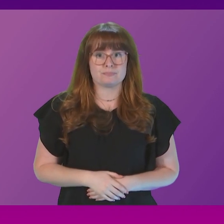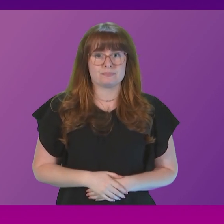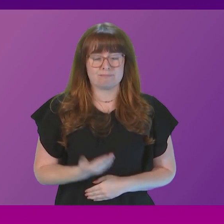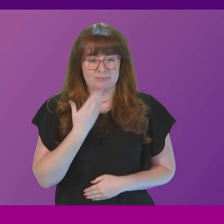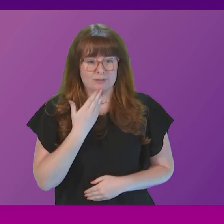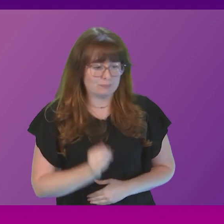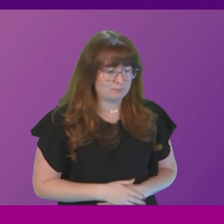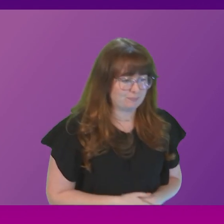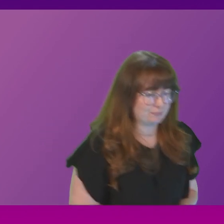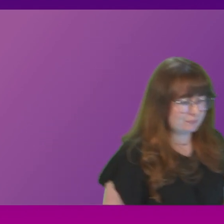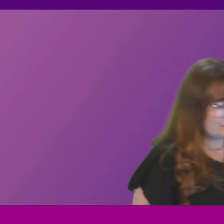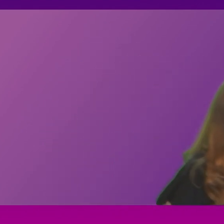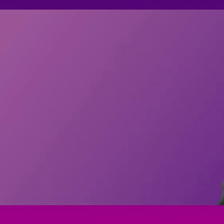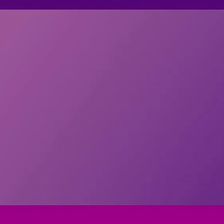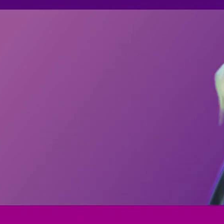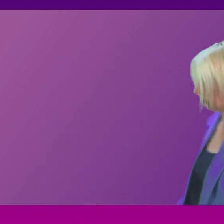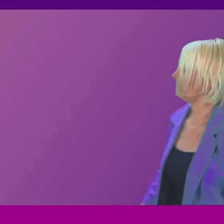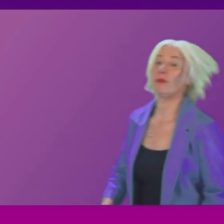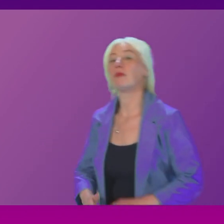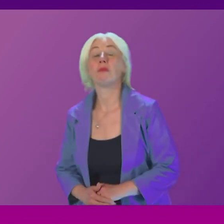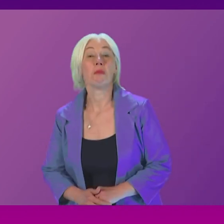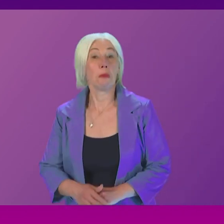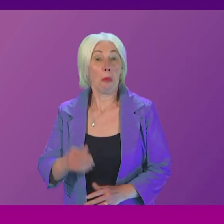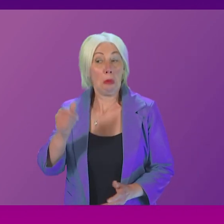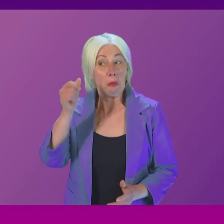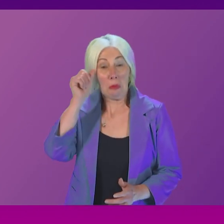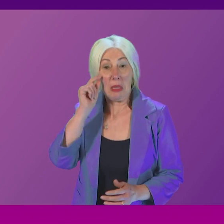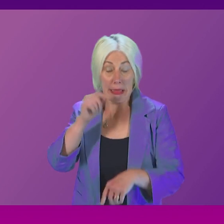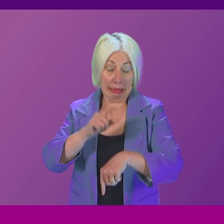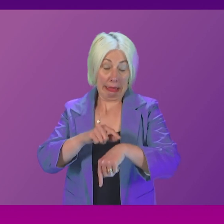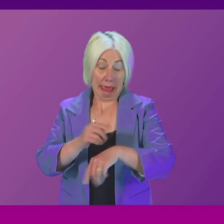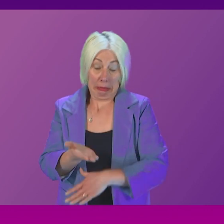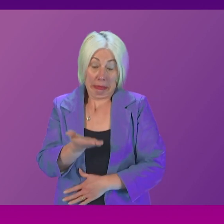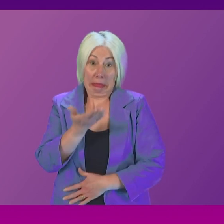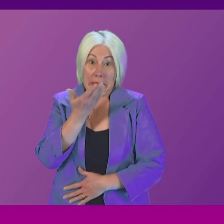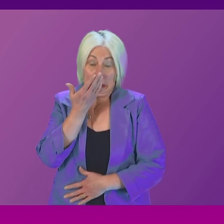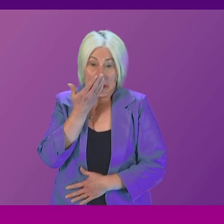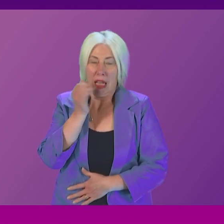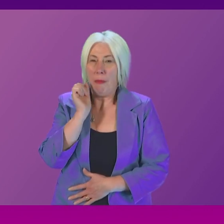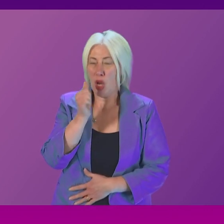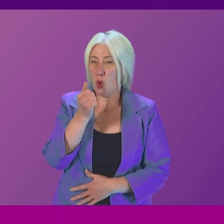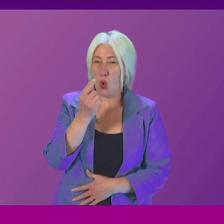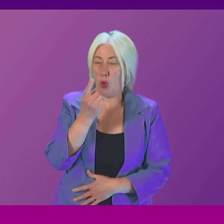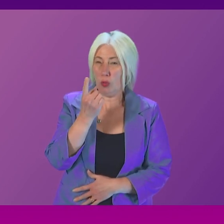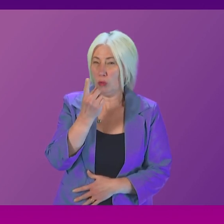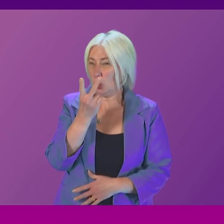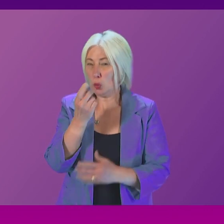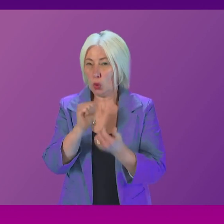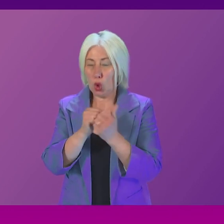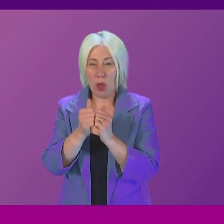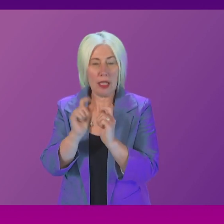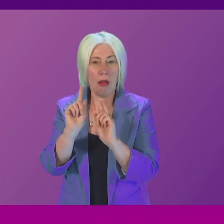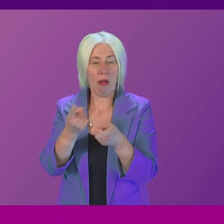Thanks very much, First Minister. I'm conscious that we're just right up against time, but I'm also conscious there was a couple of colleagues that were unable to